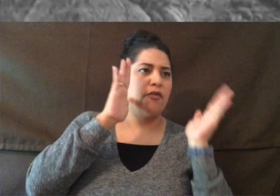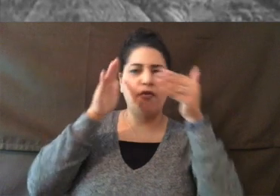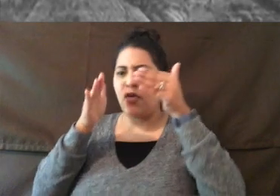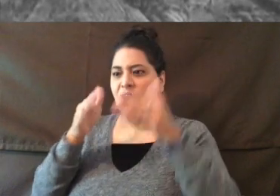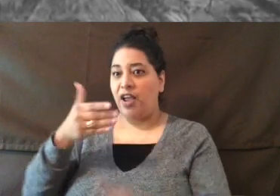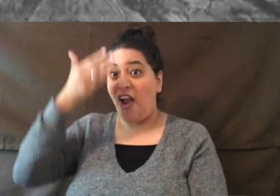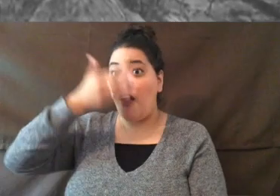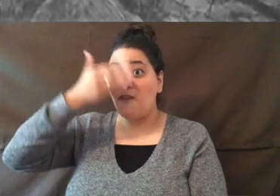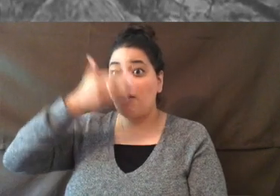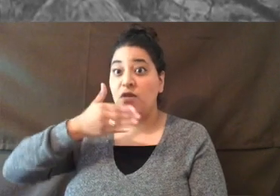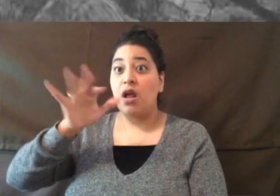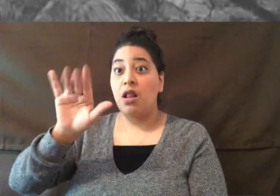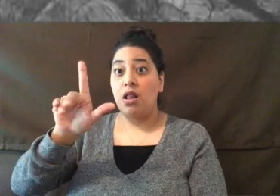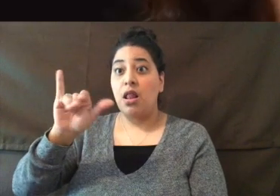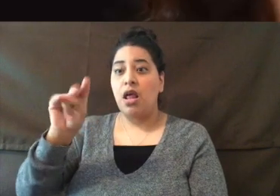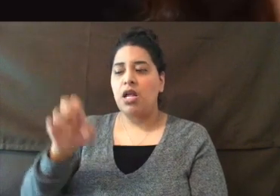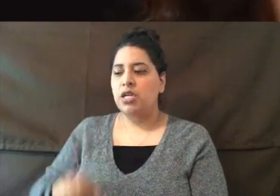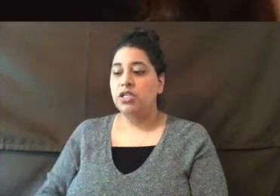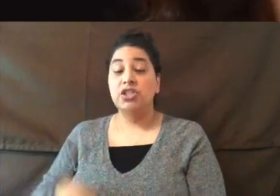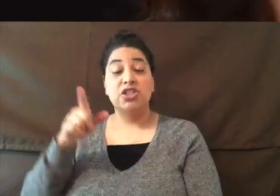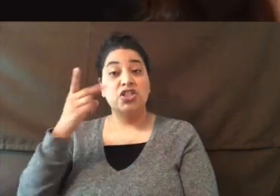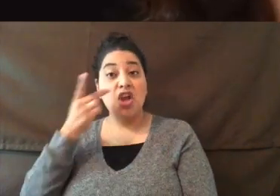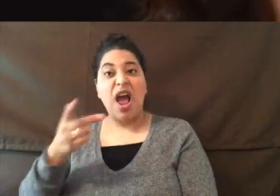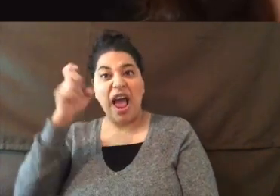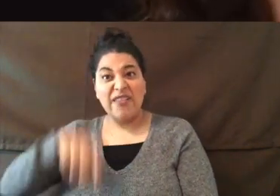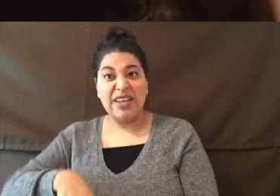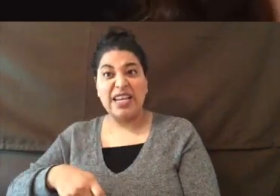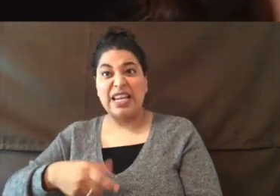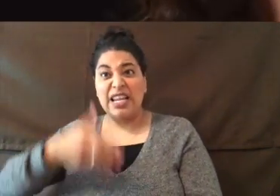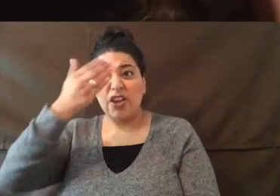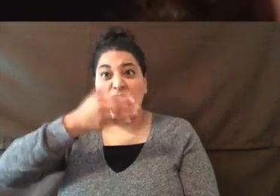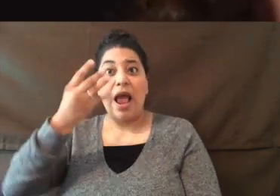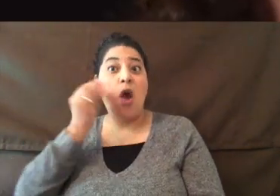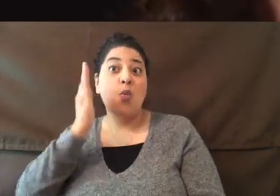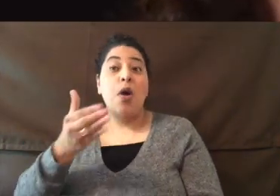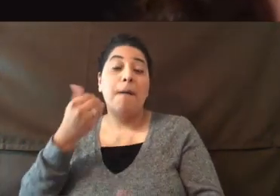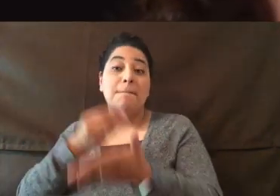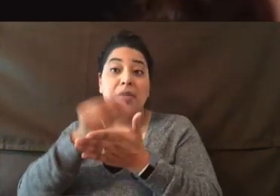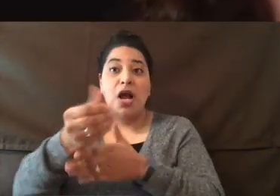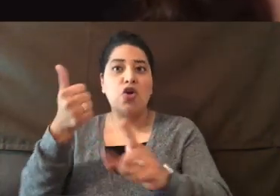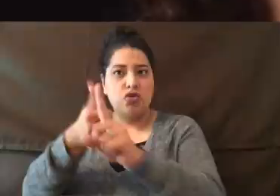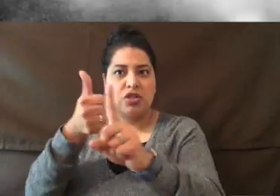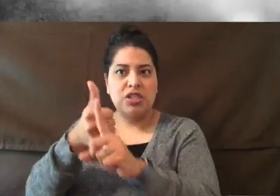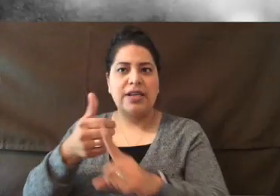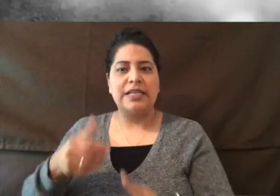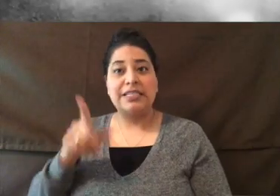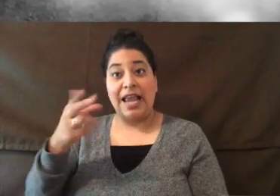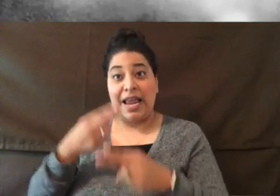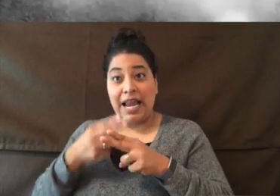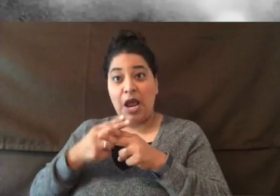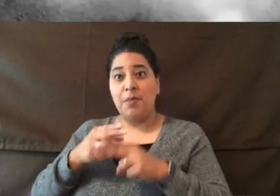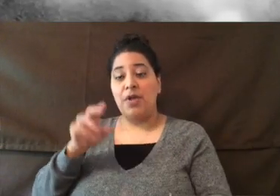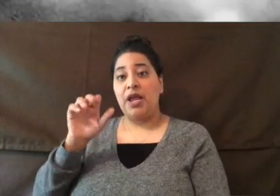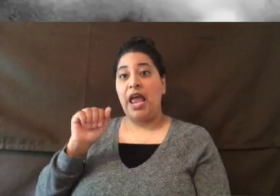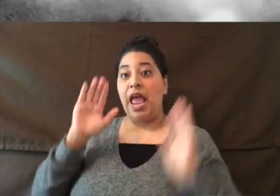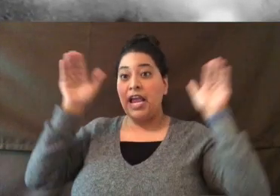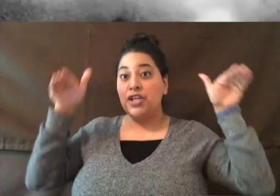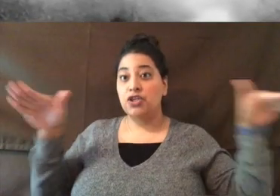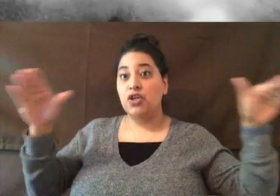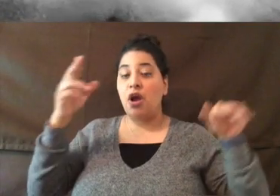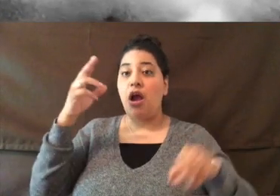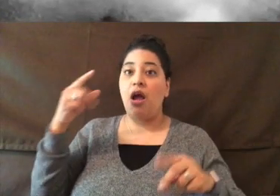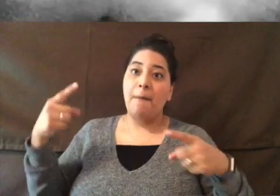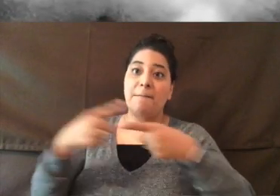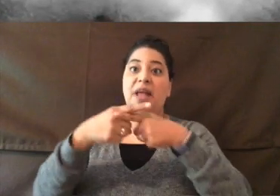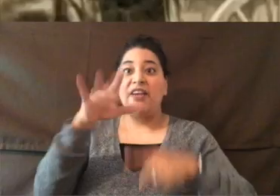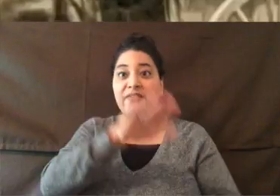focus to the front lines. She saw that there was a need at the front for supplies, and she spent her own funds to bring them. Barton earned the nickname Angel of